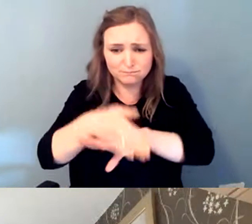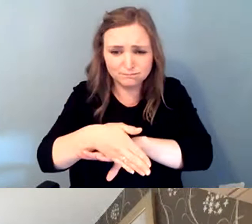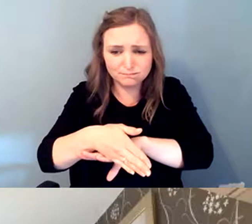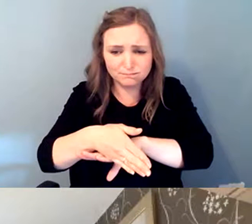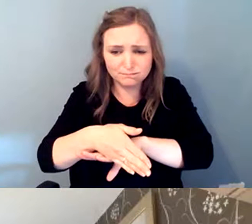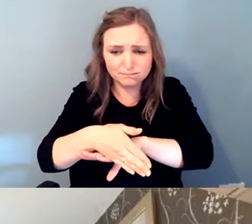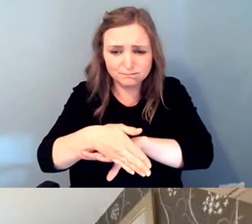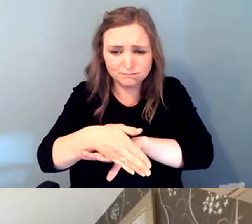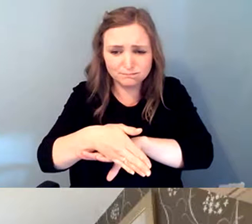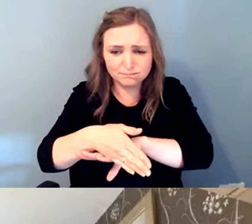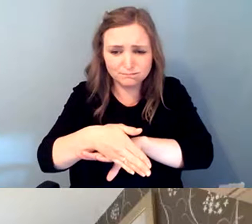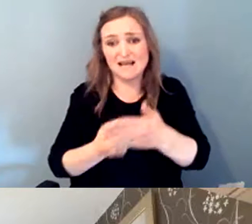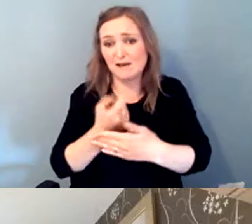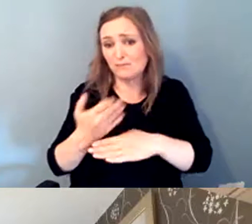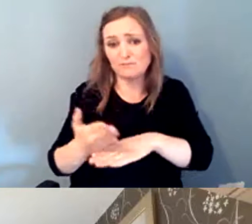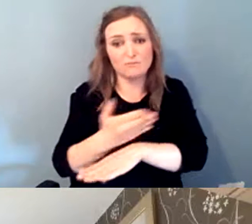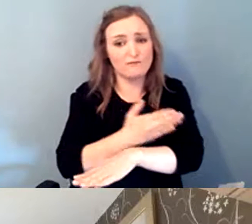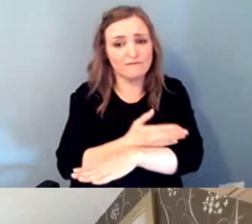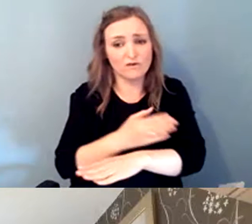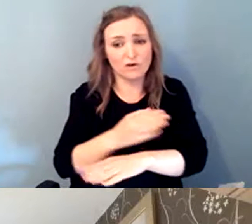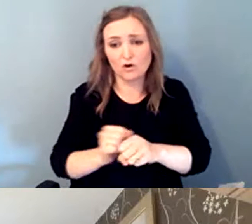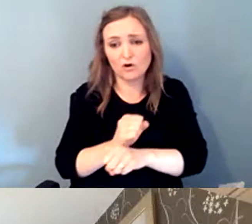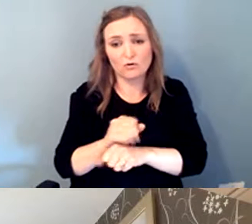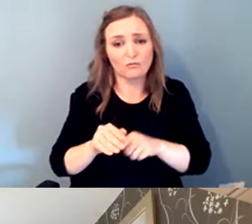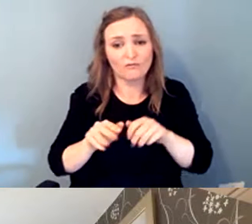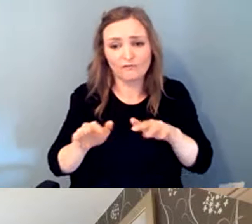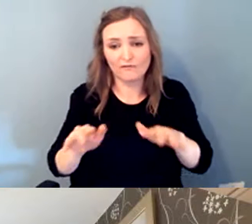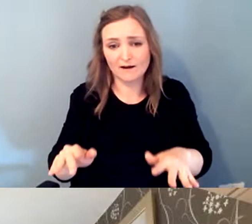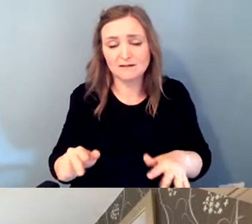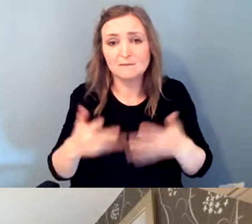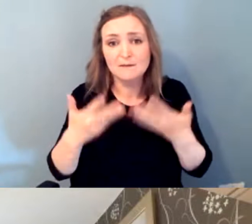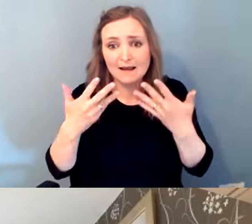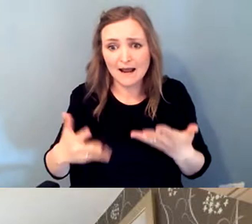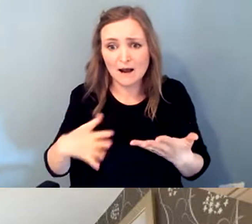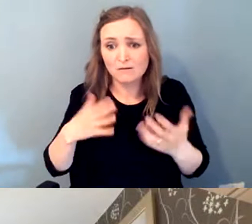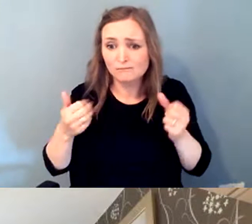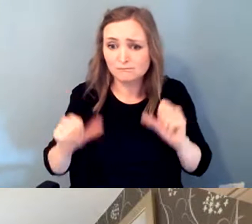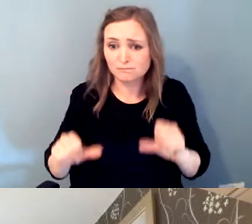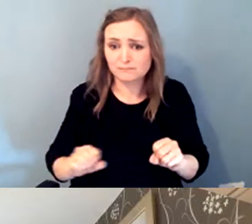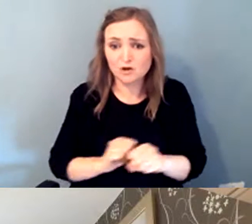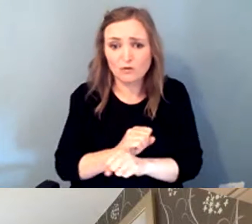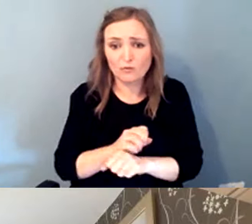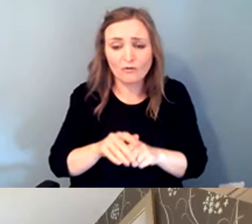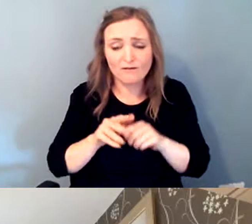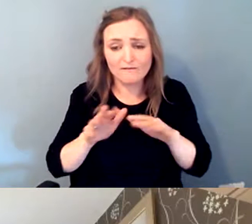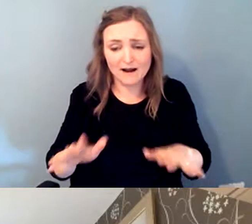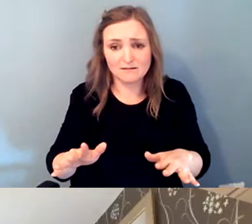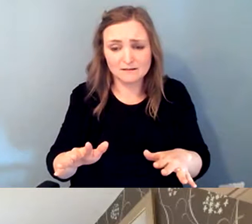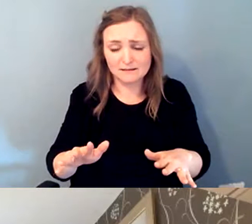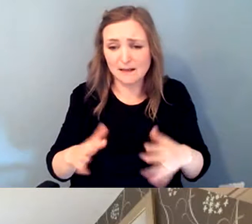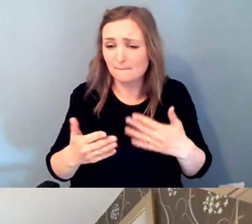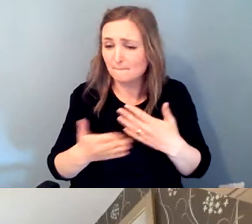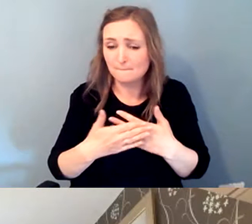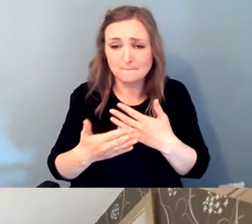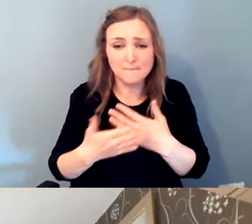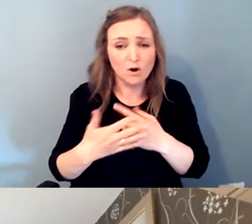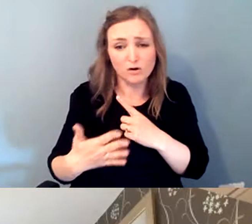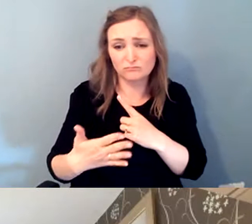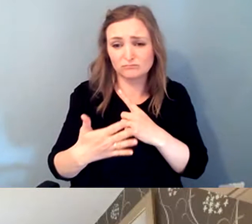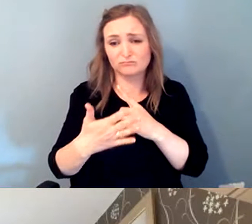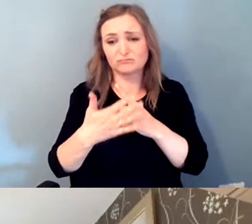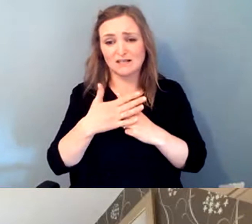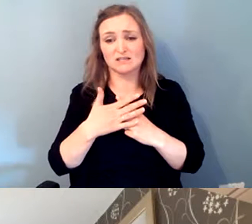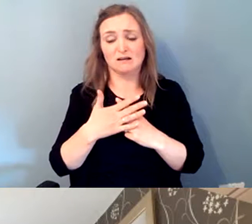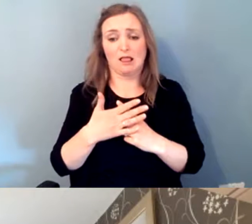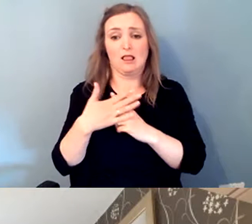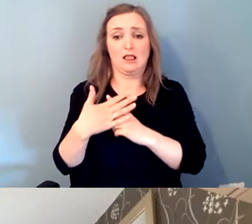unfortunately, has seen even more pressures on the workforce. Because of the pressures, a lot of people have chosen to leave. And